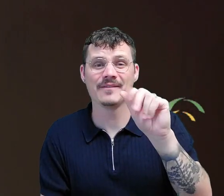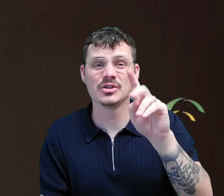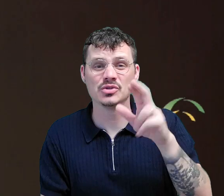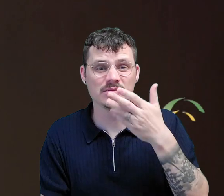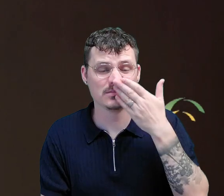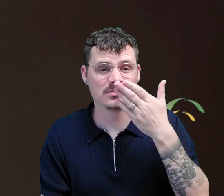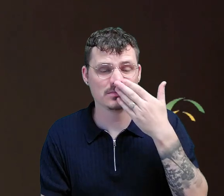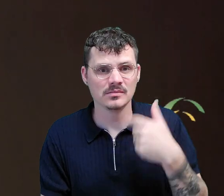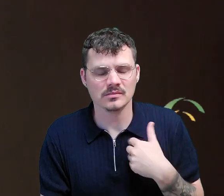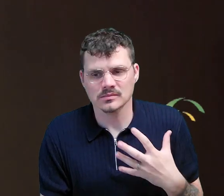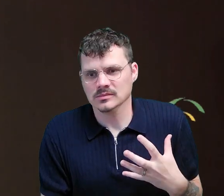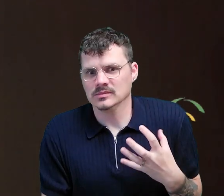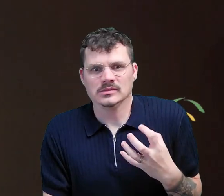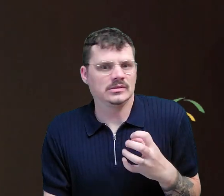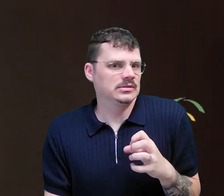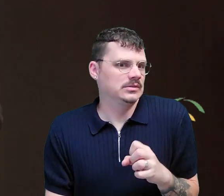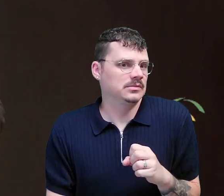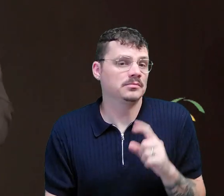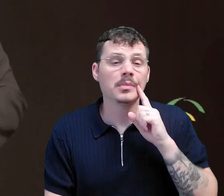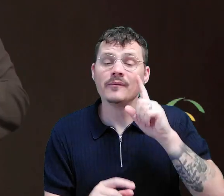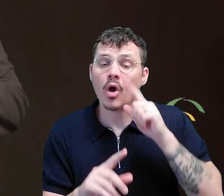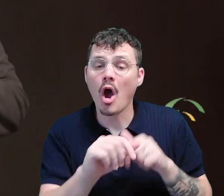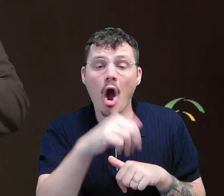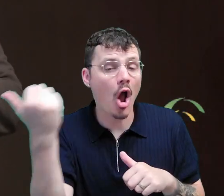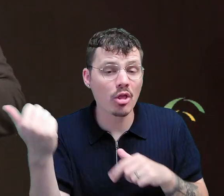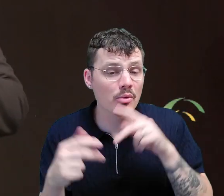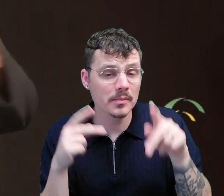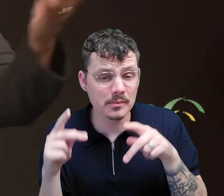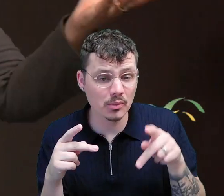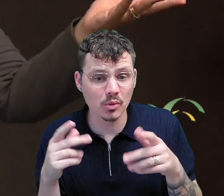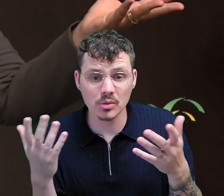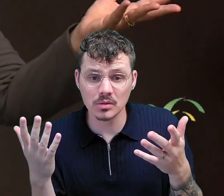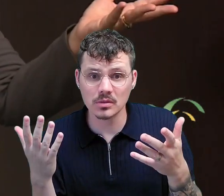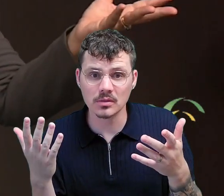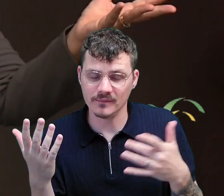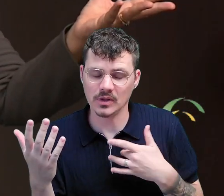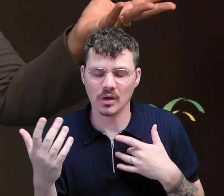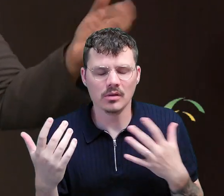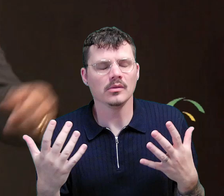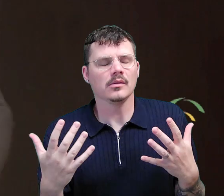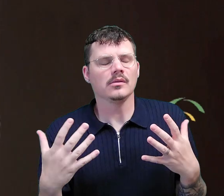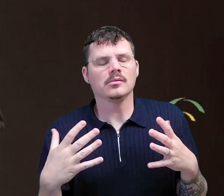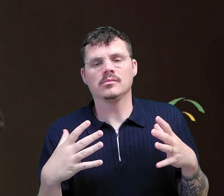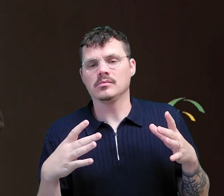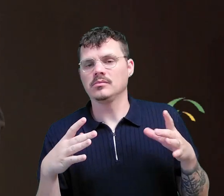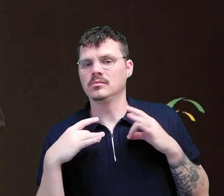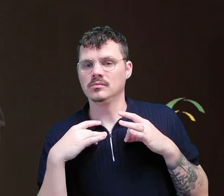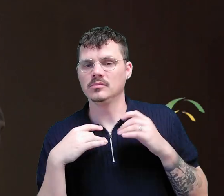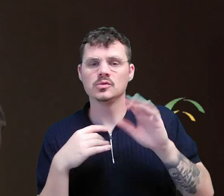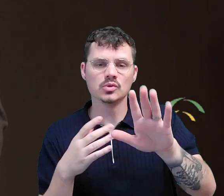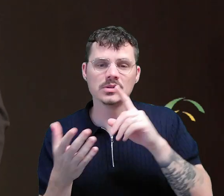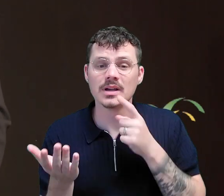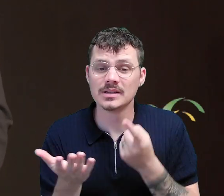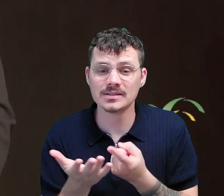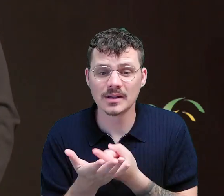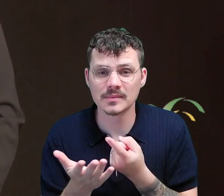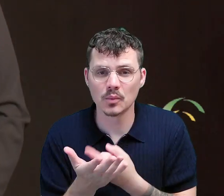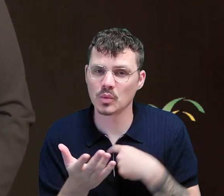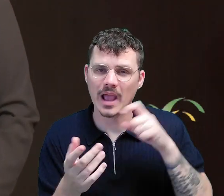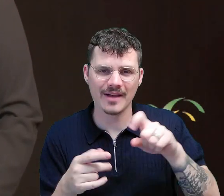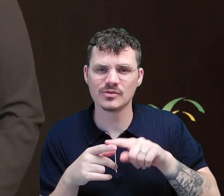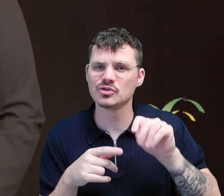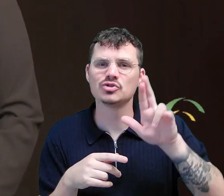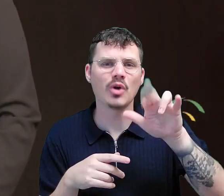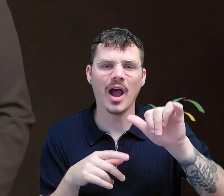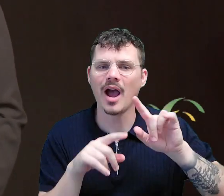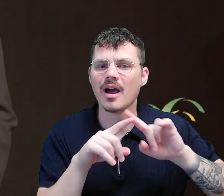wall. But for other people, it's magic. So sometimes we'll just have to